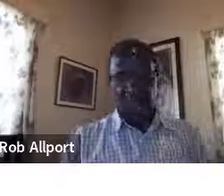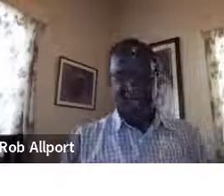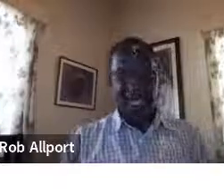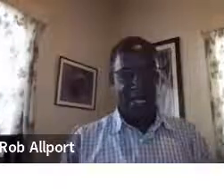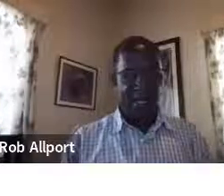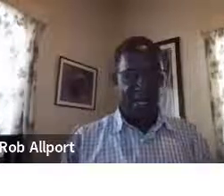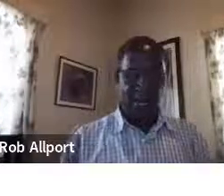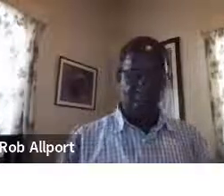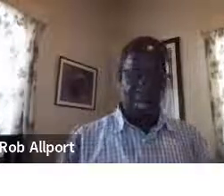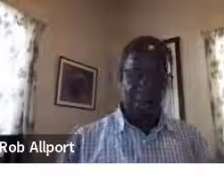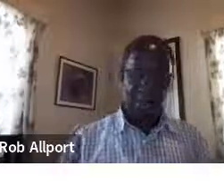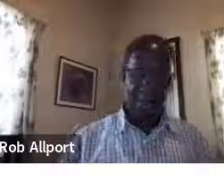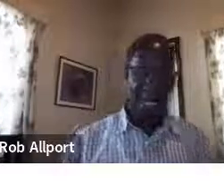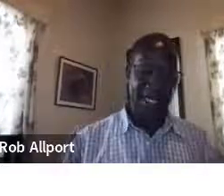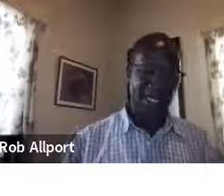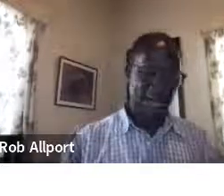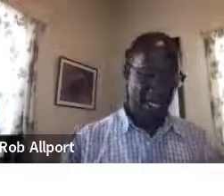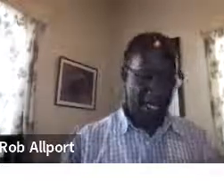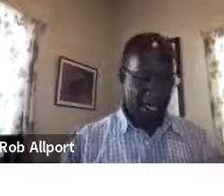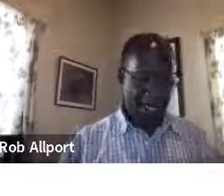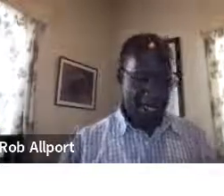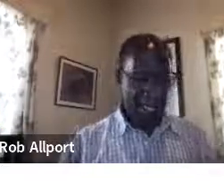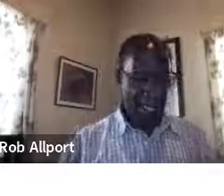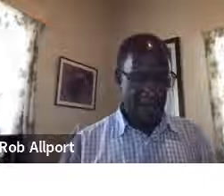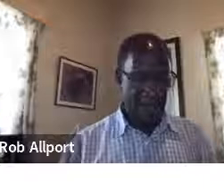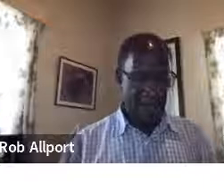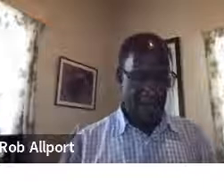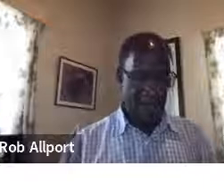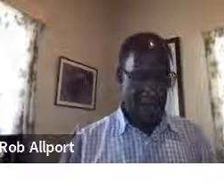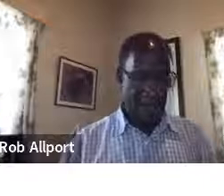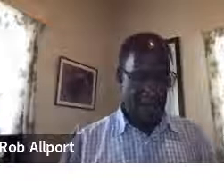after doing that, we have set the way